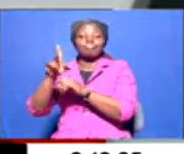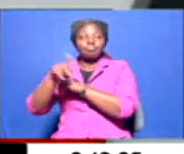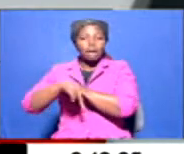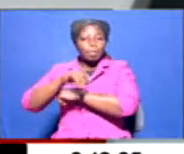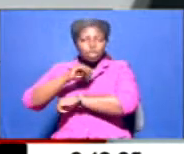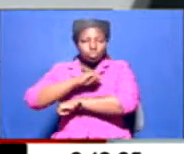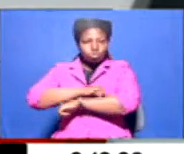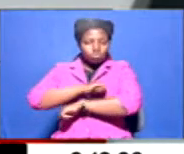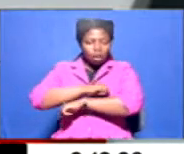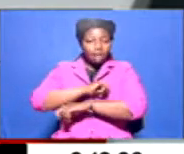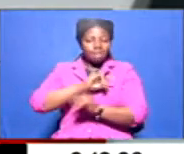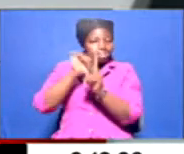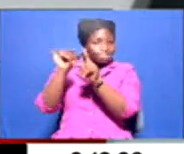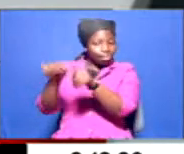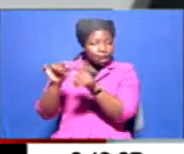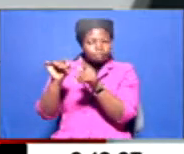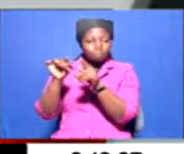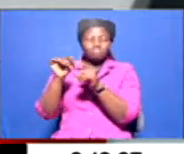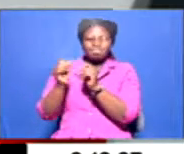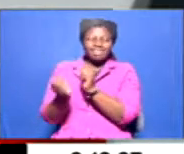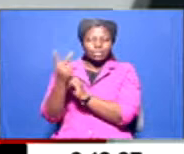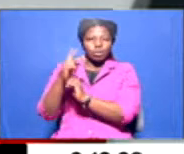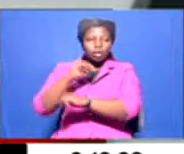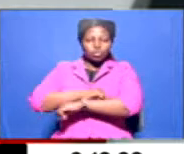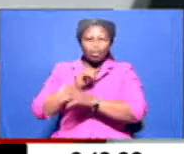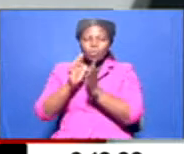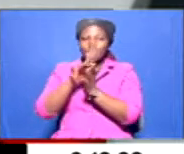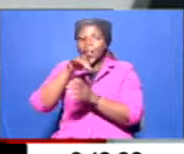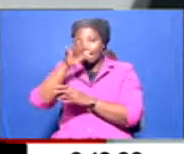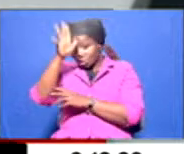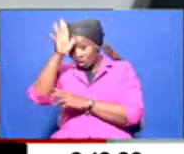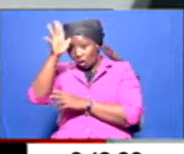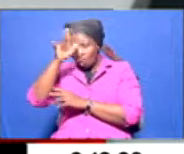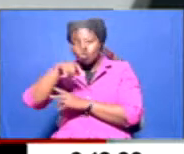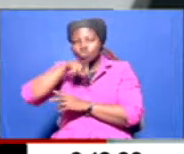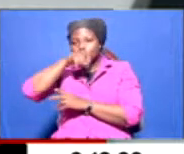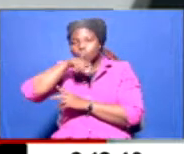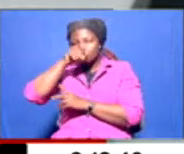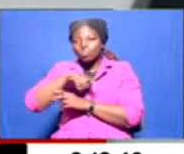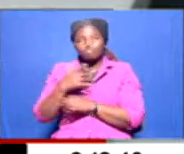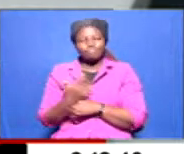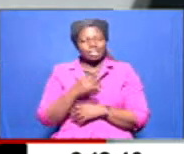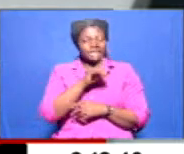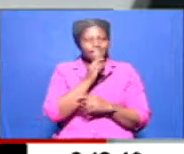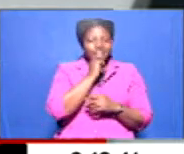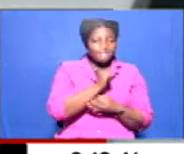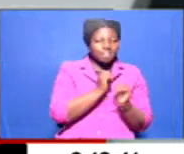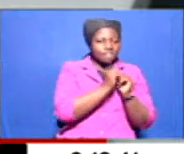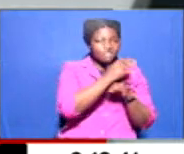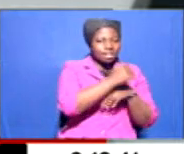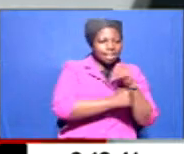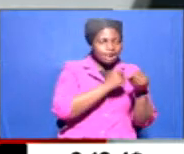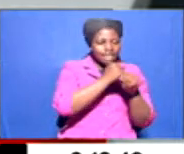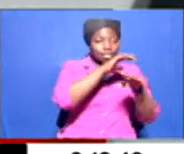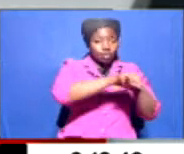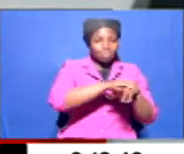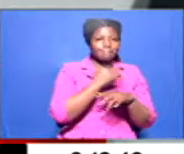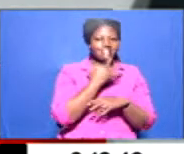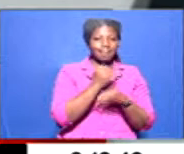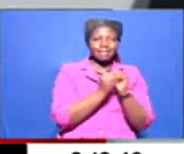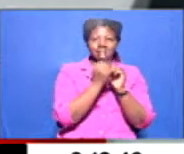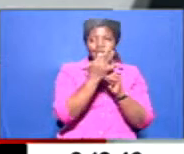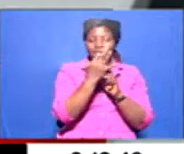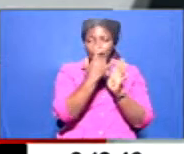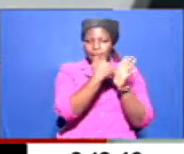from well wishers. Lawrence Muremi, age 15 years, scored 313 marks in KCP at